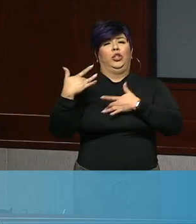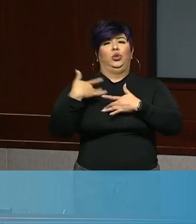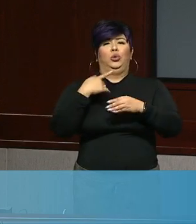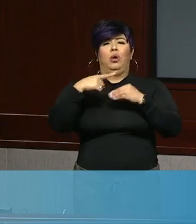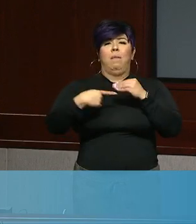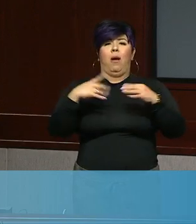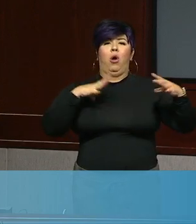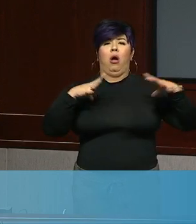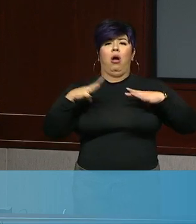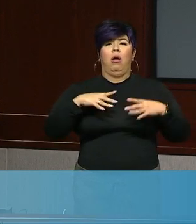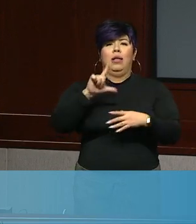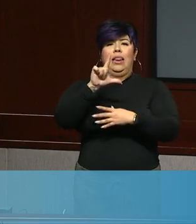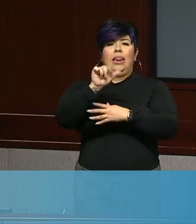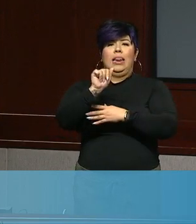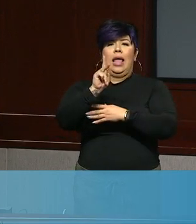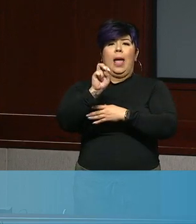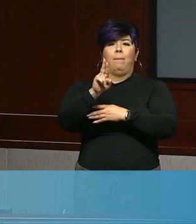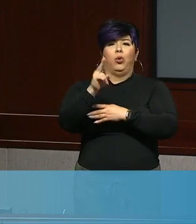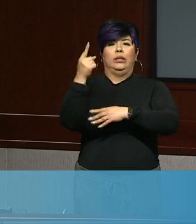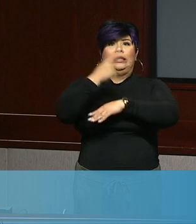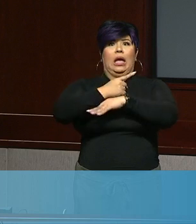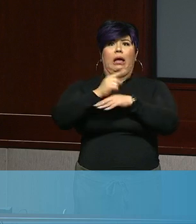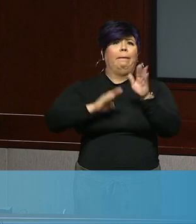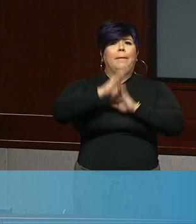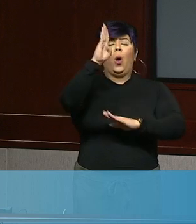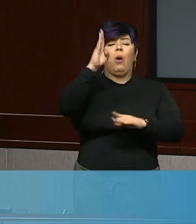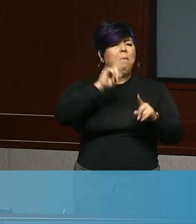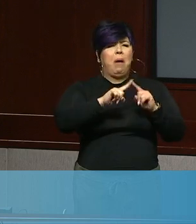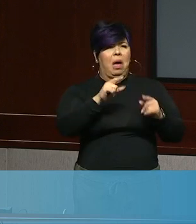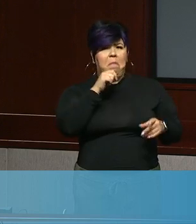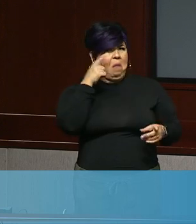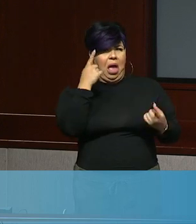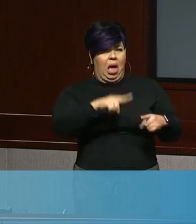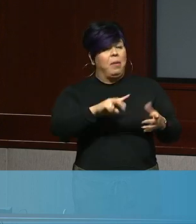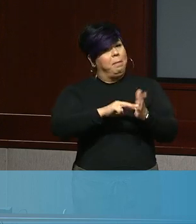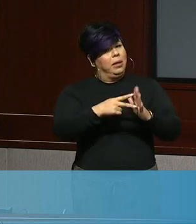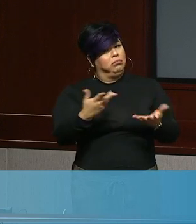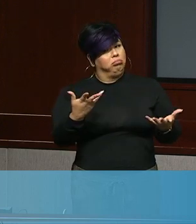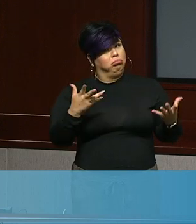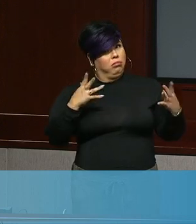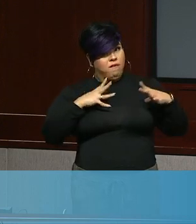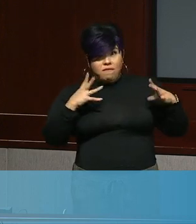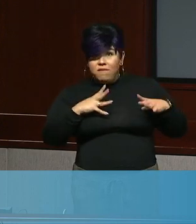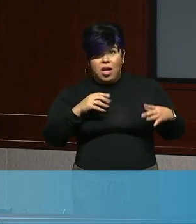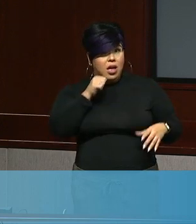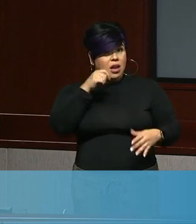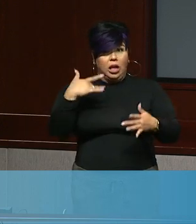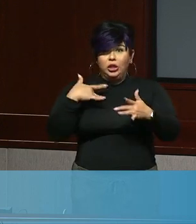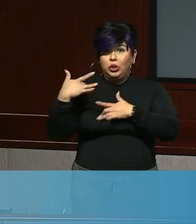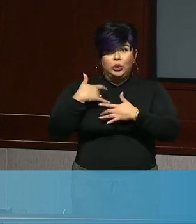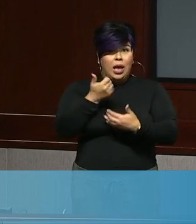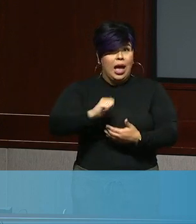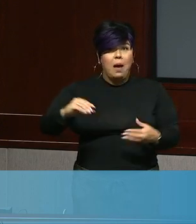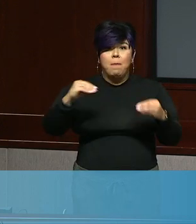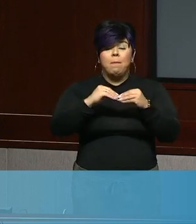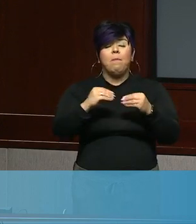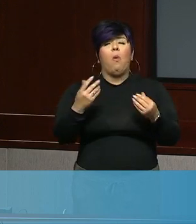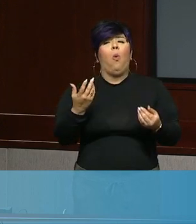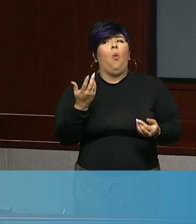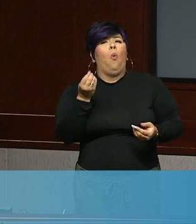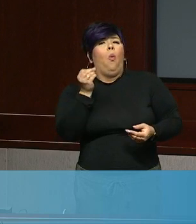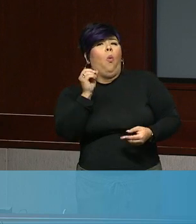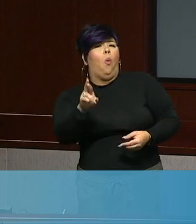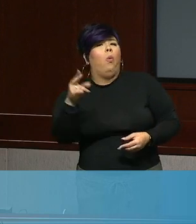doesn't seem to have materialized. So have we avoided that? And are we still expecting to see a